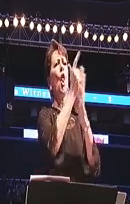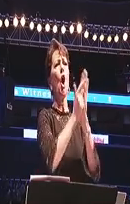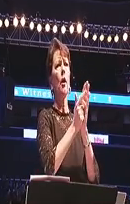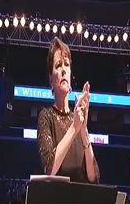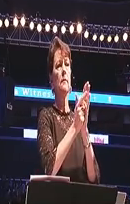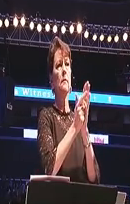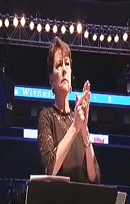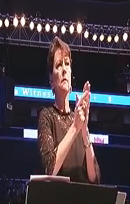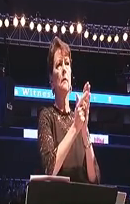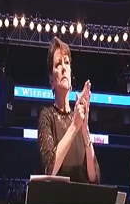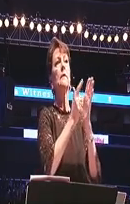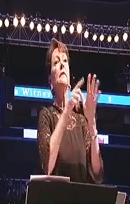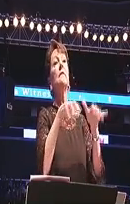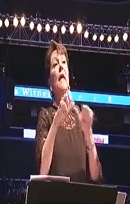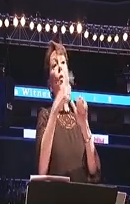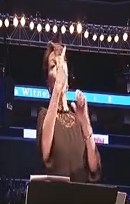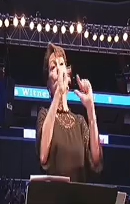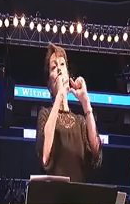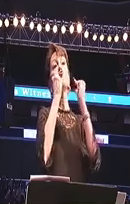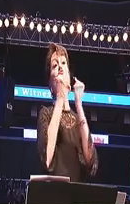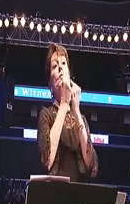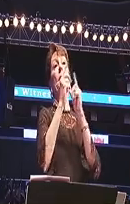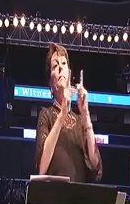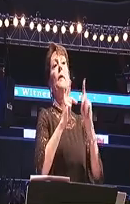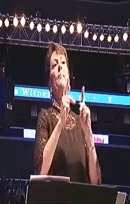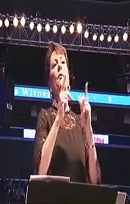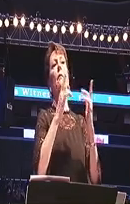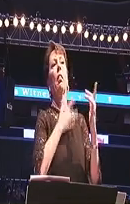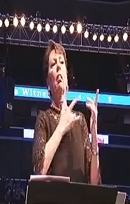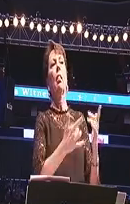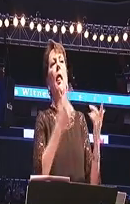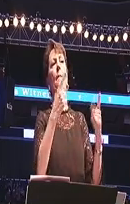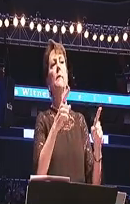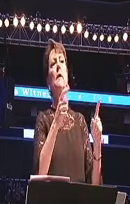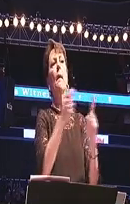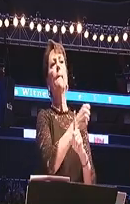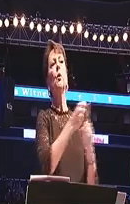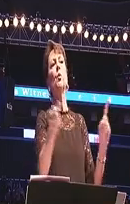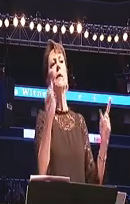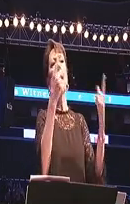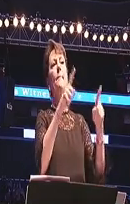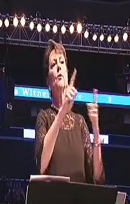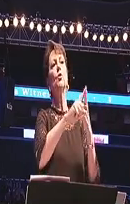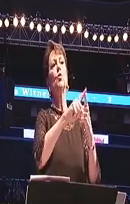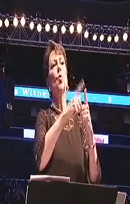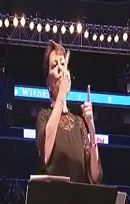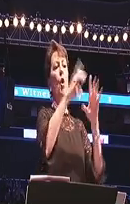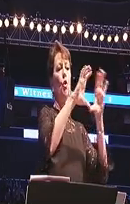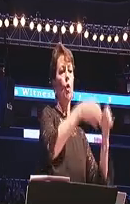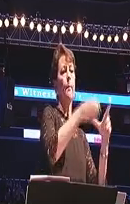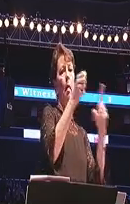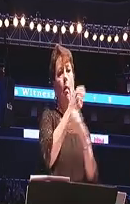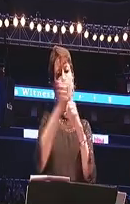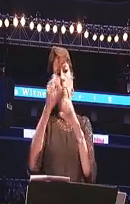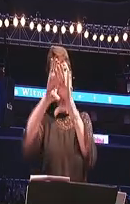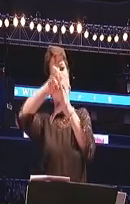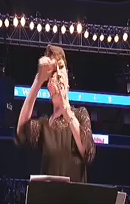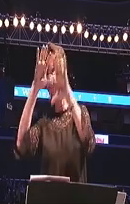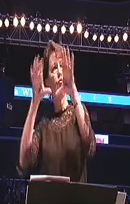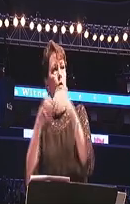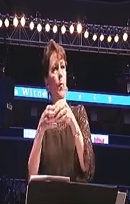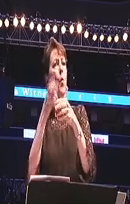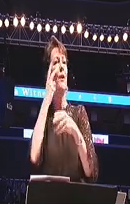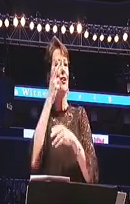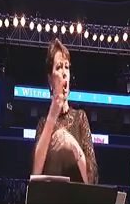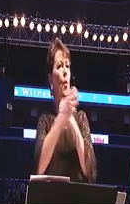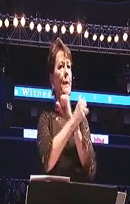And one group of people begin to abuse another group of people. We have seen it happen before in slavery.